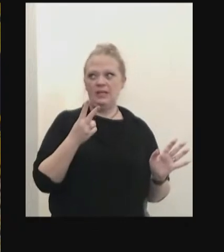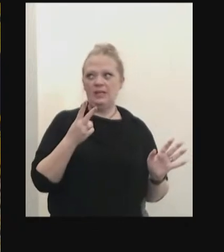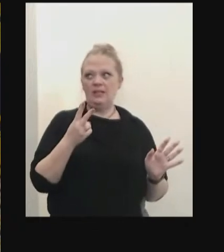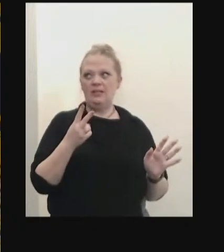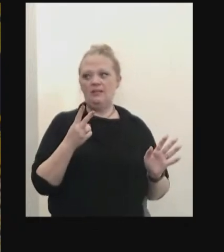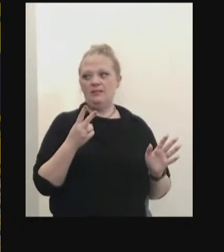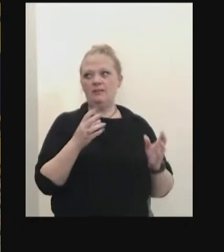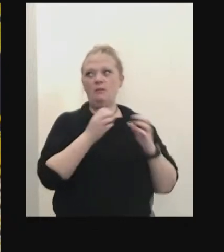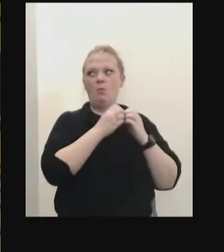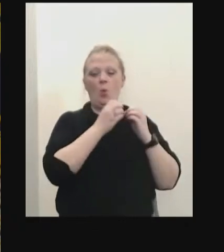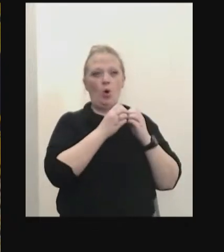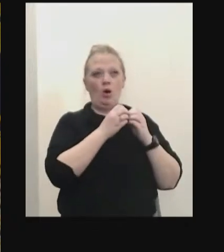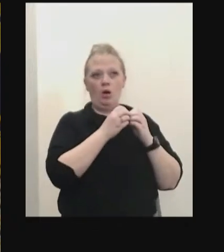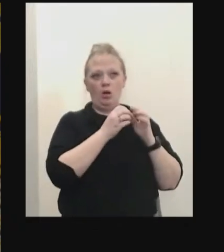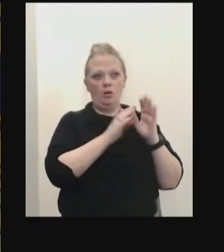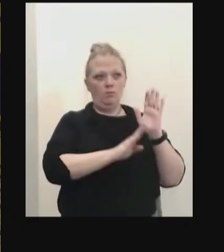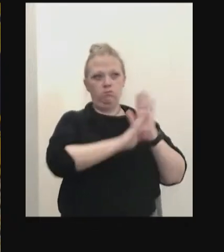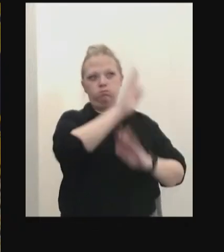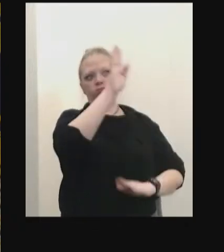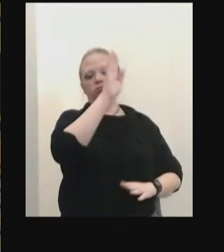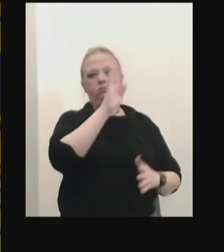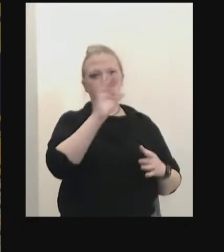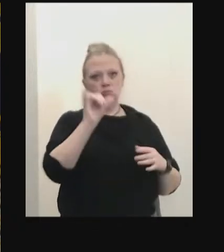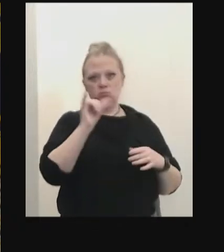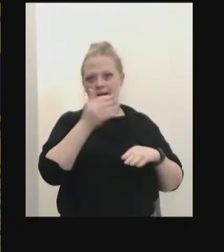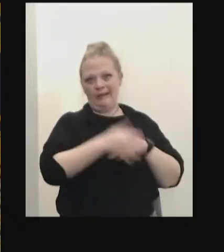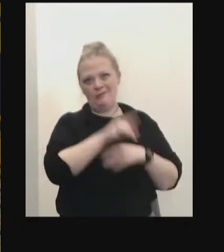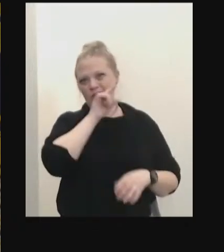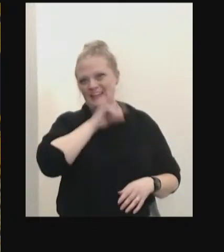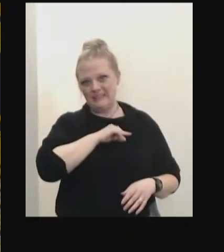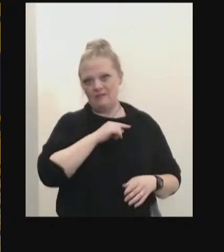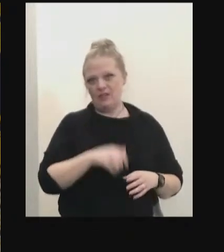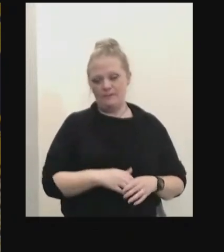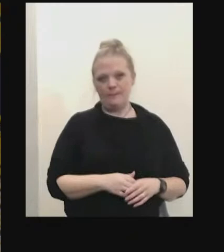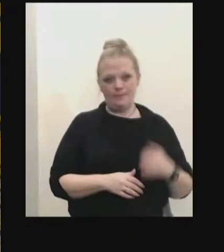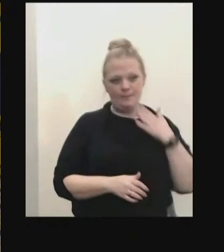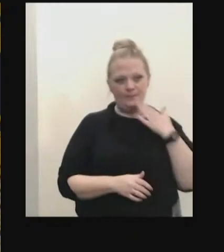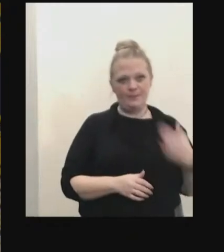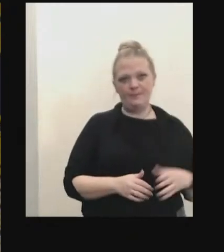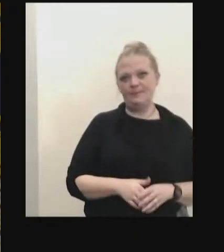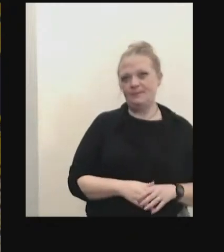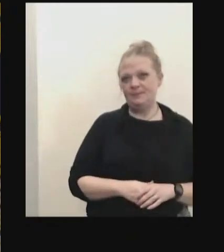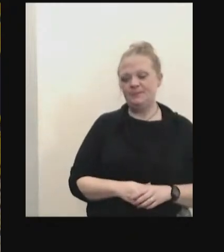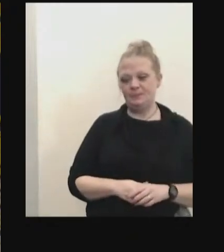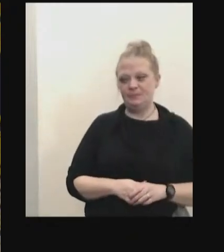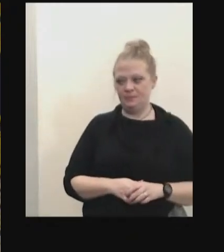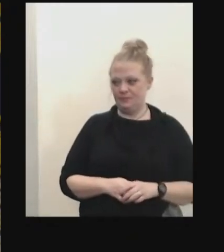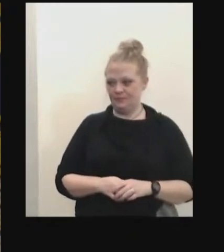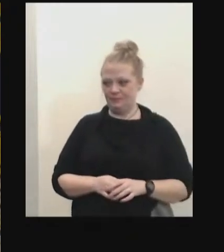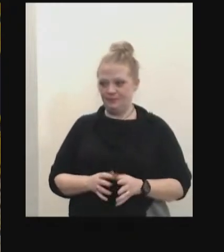in cases like we did after the Thanksgiving holiday. Thanks.